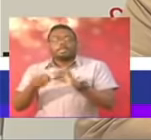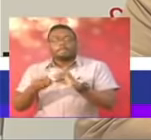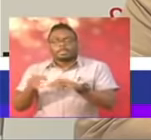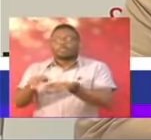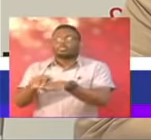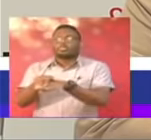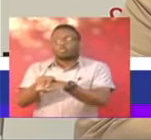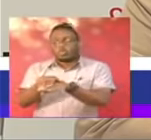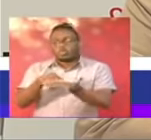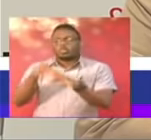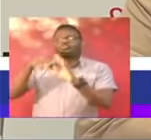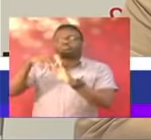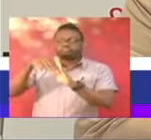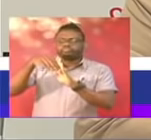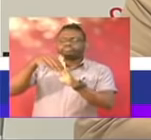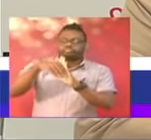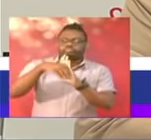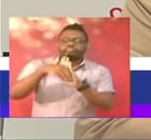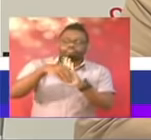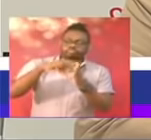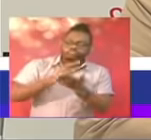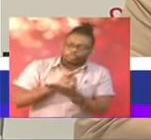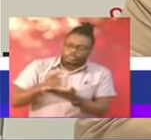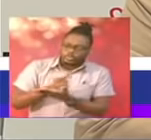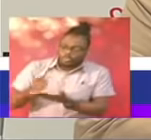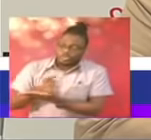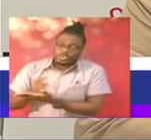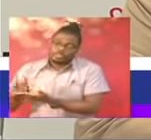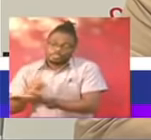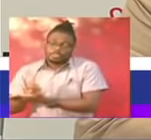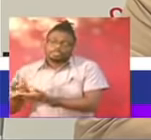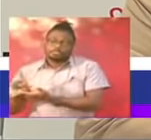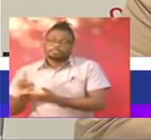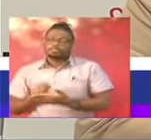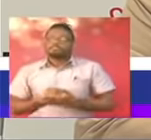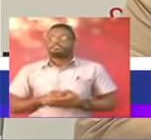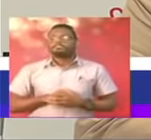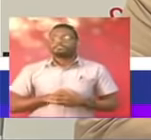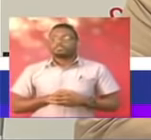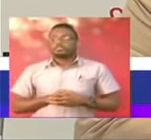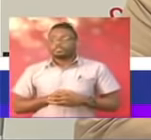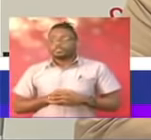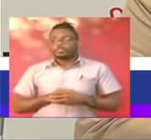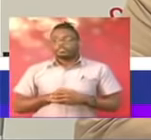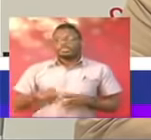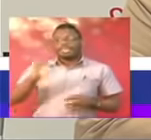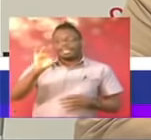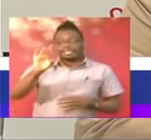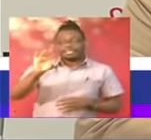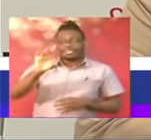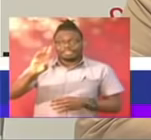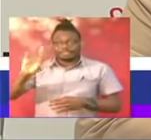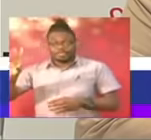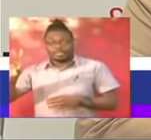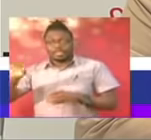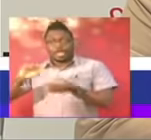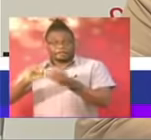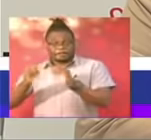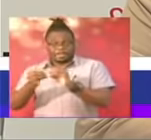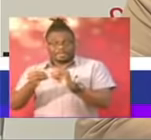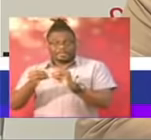couple of weeks also. Now, the 877, well, we'll refer that query to the technical folks